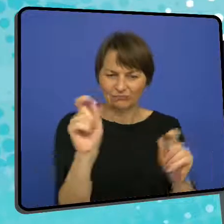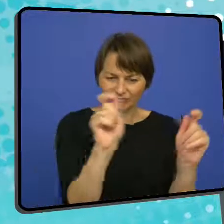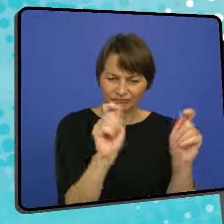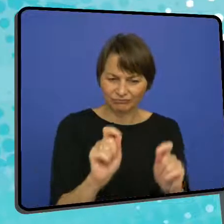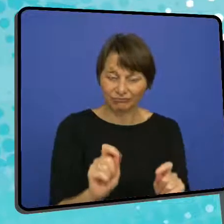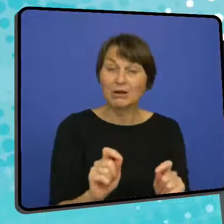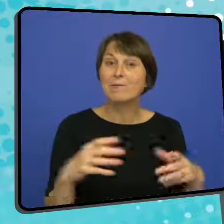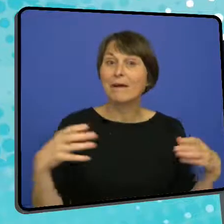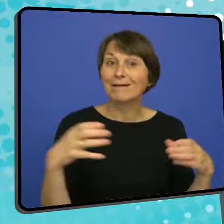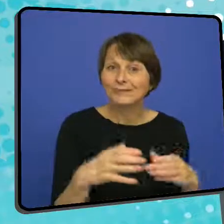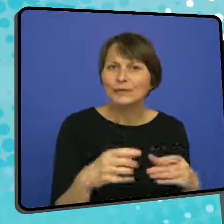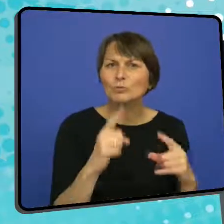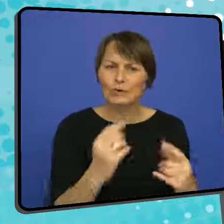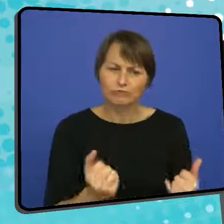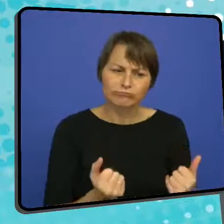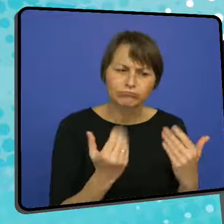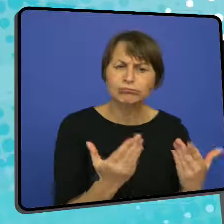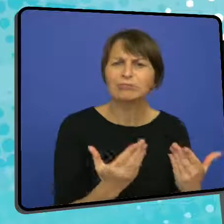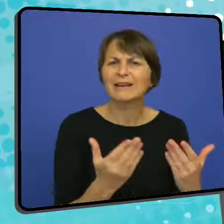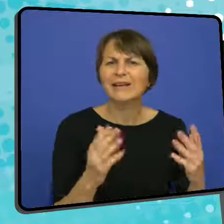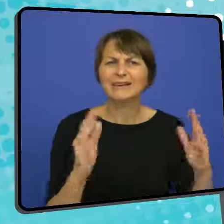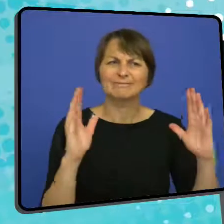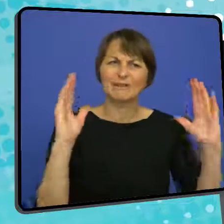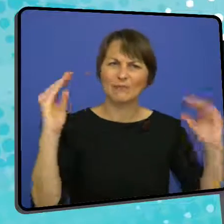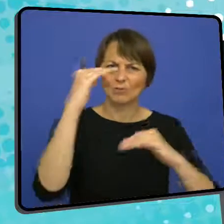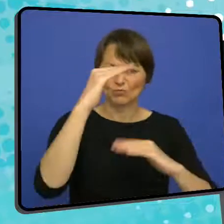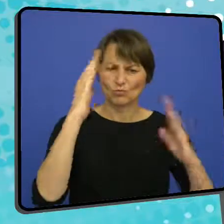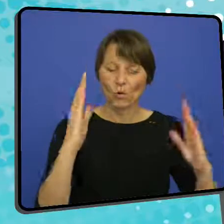our visual design tool,